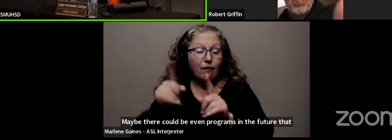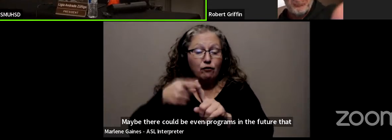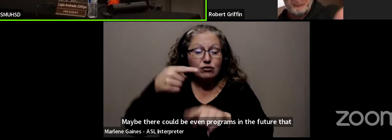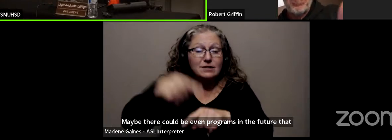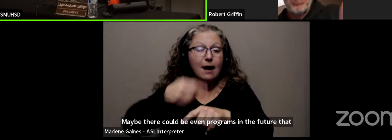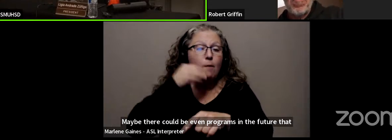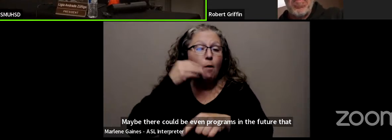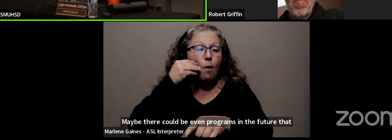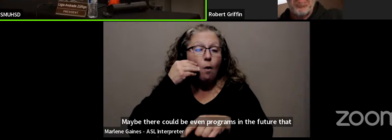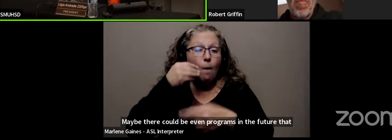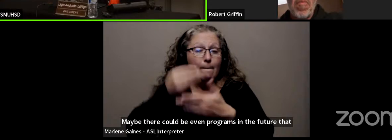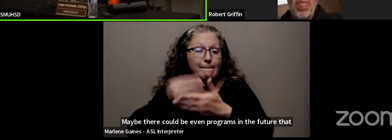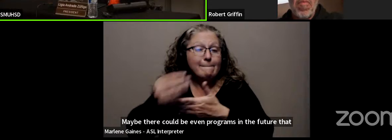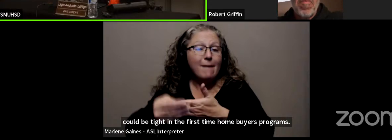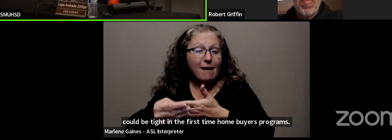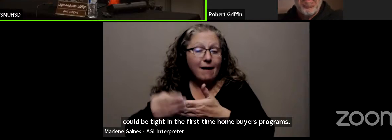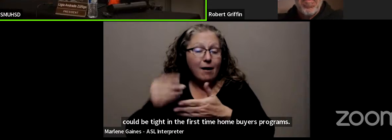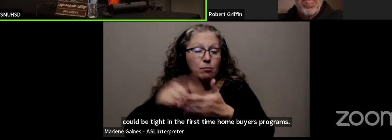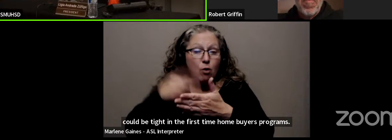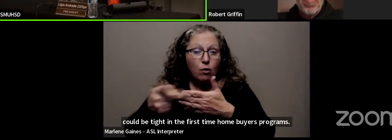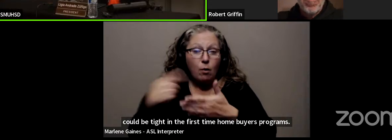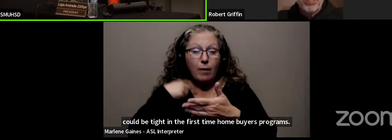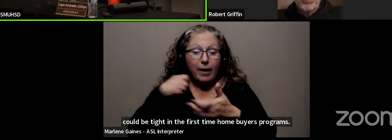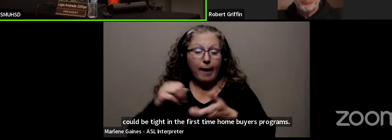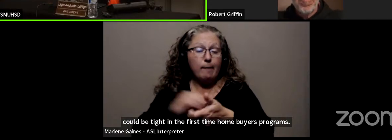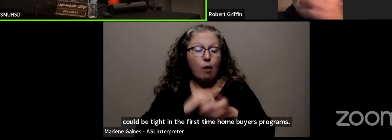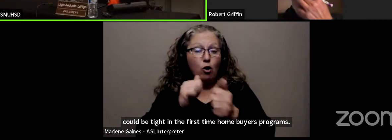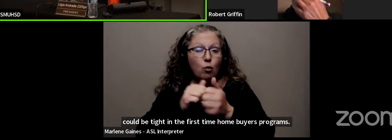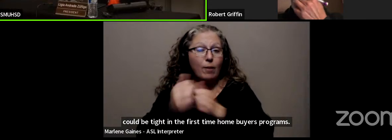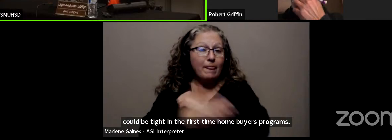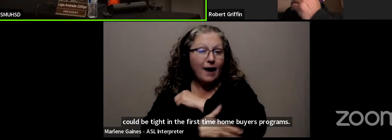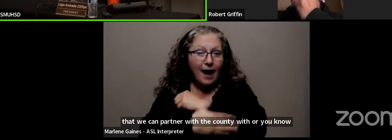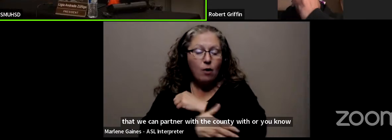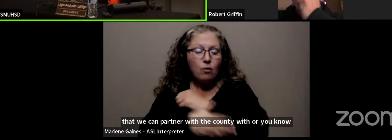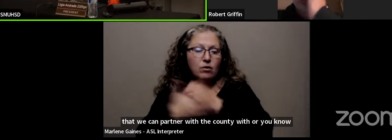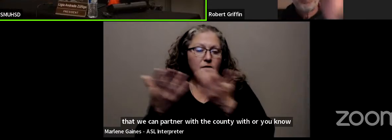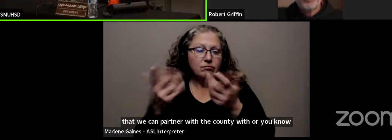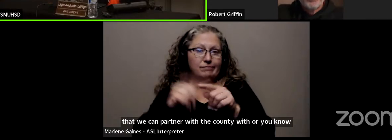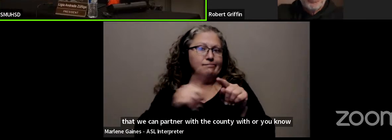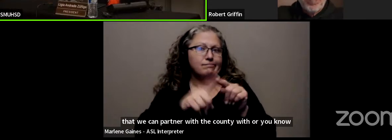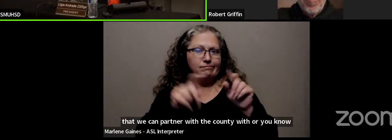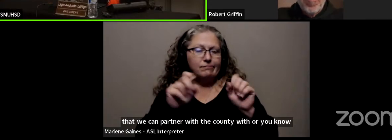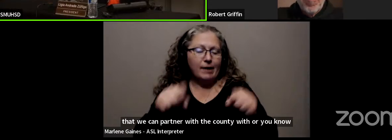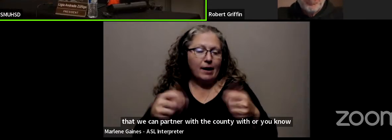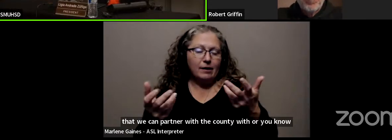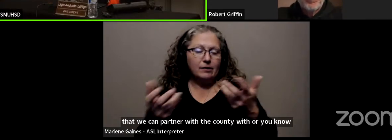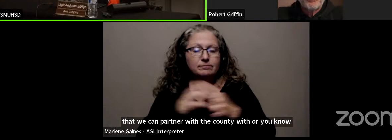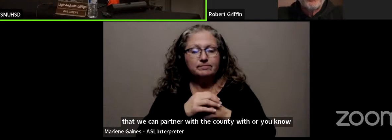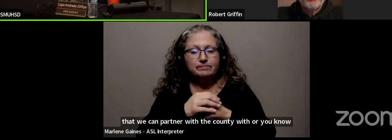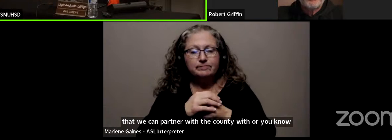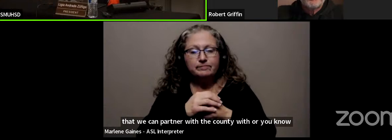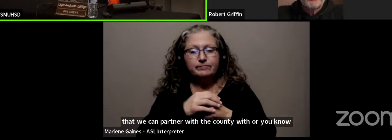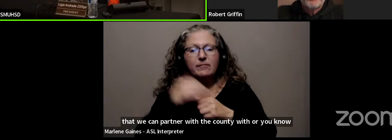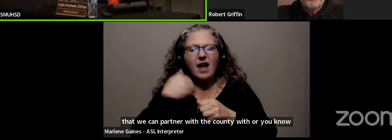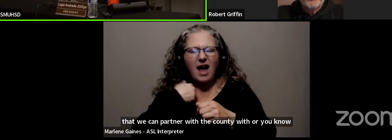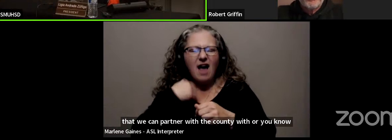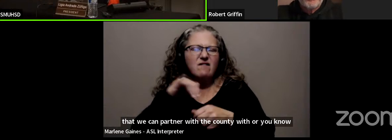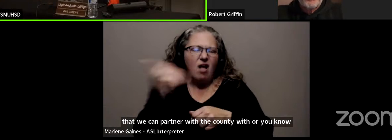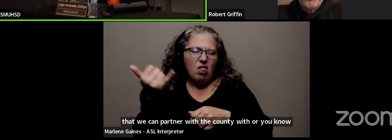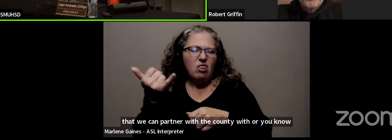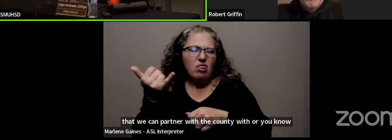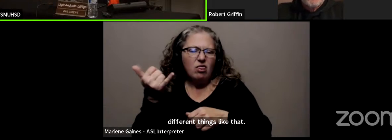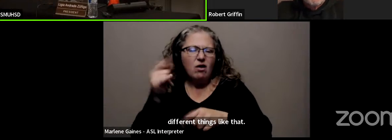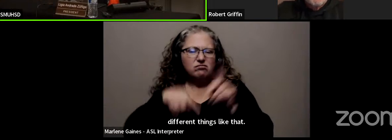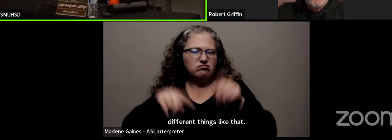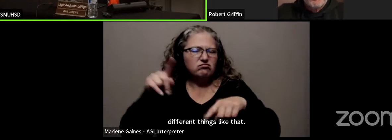programs that we can partner with the county with, or different things like that. So there are other